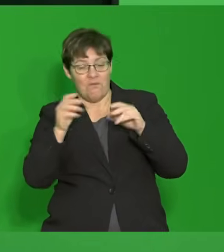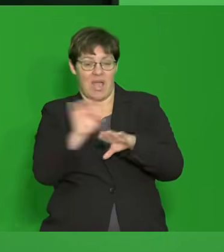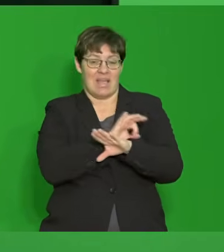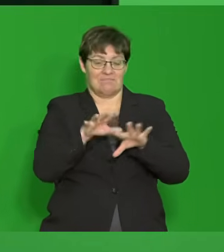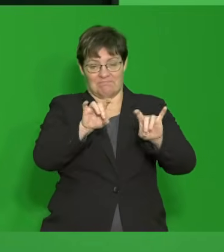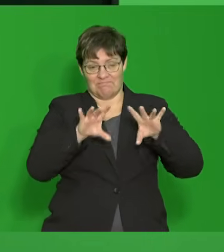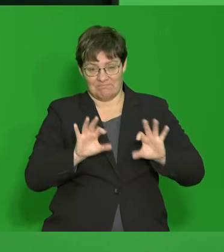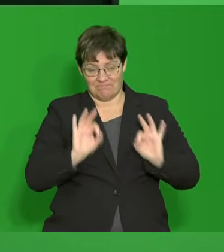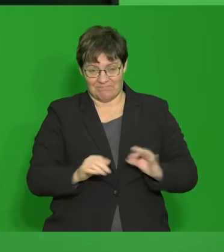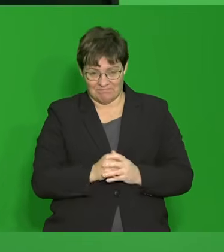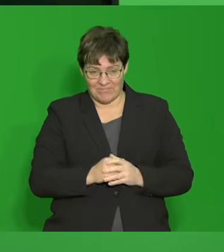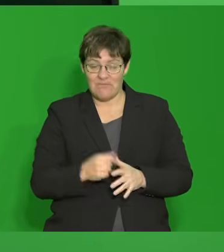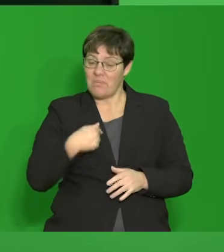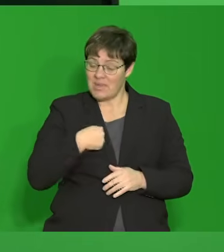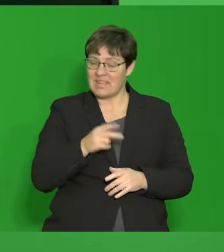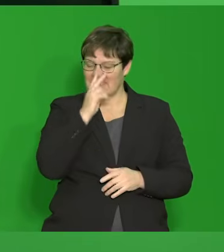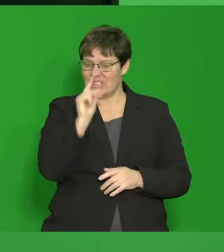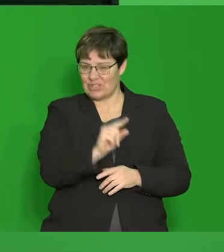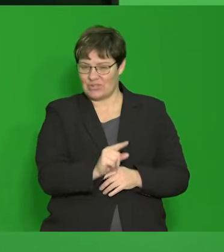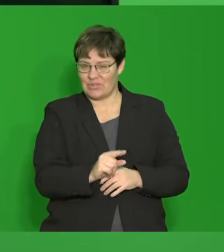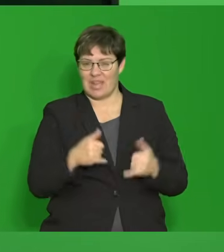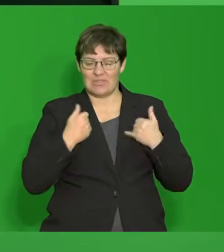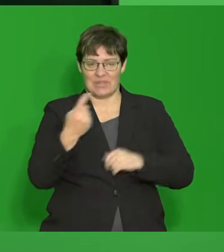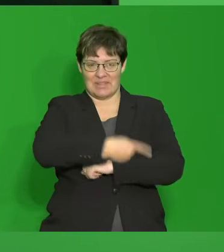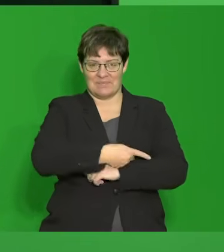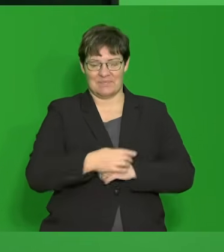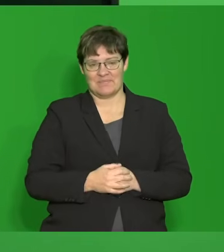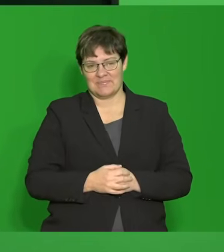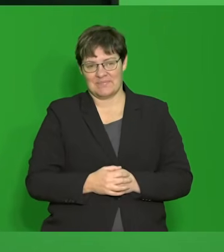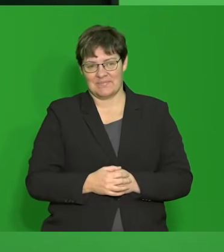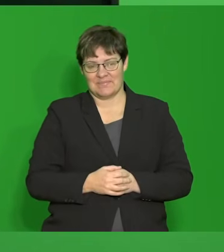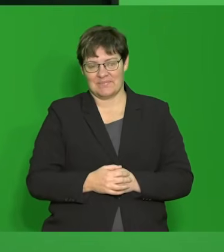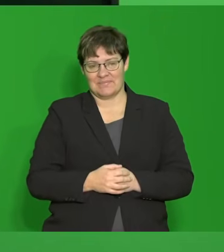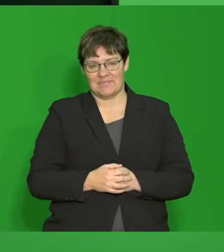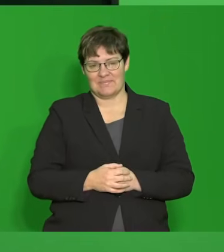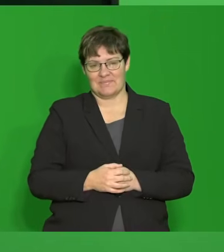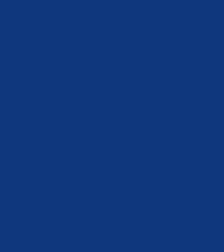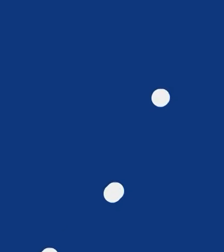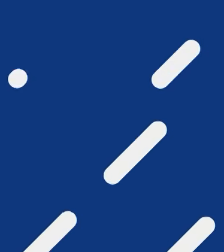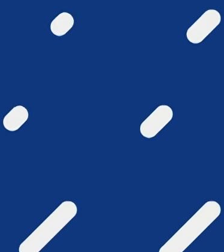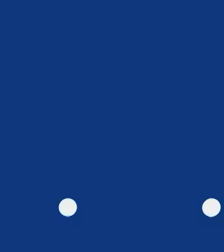topic as you plan for your exams. From me, have a good day. See you soon. Cheers.